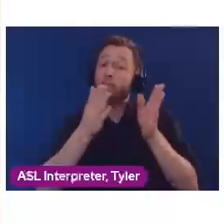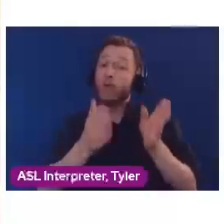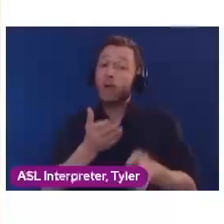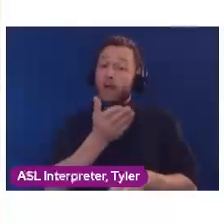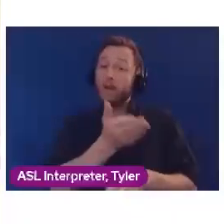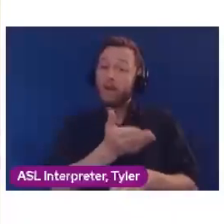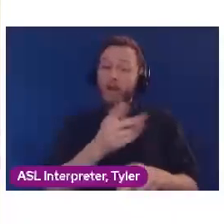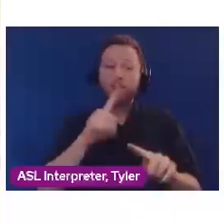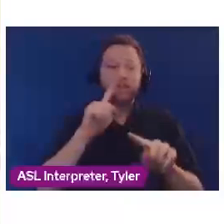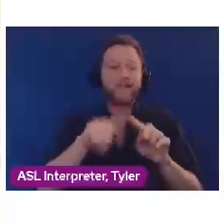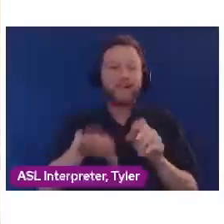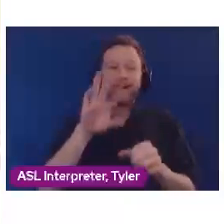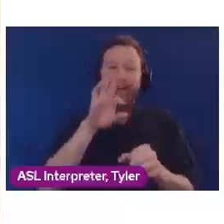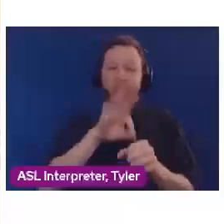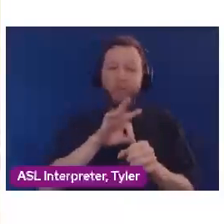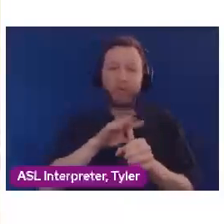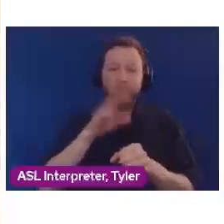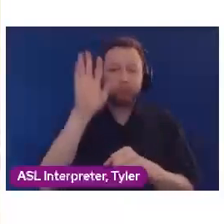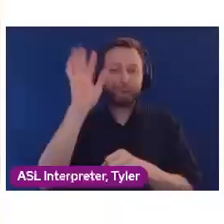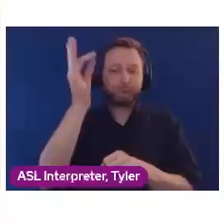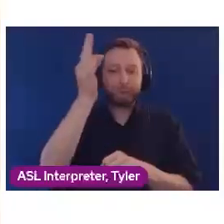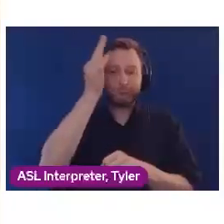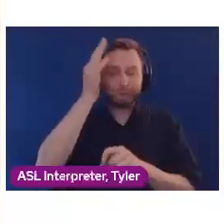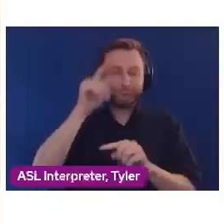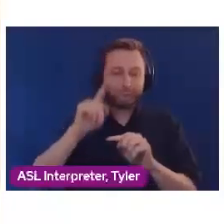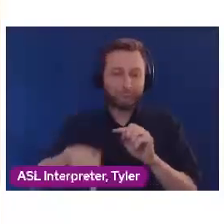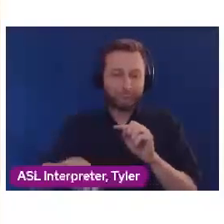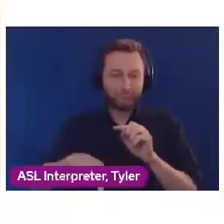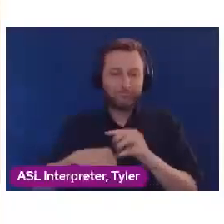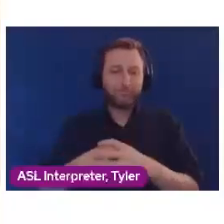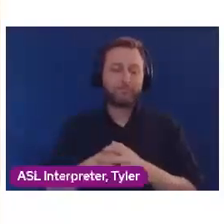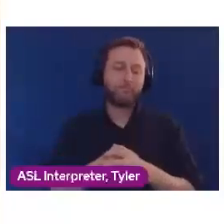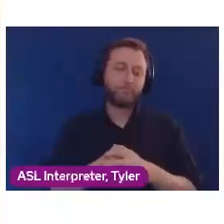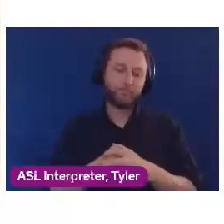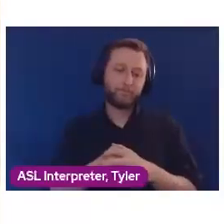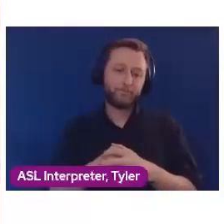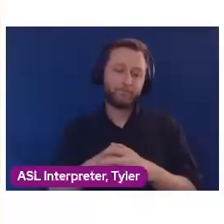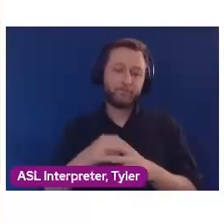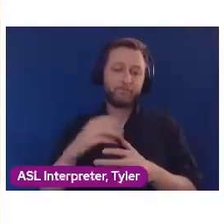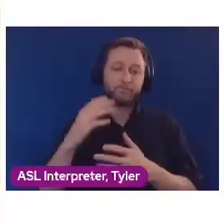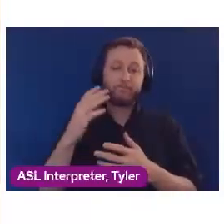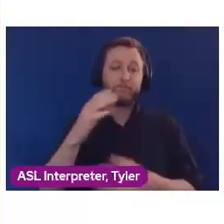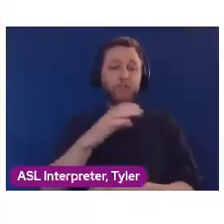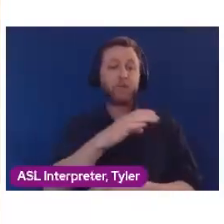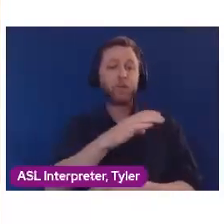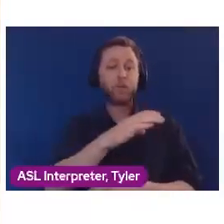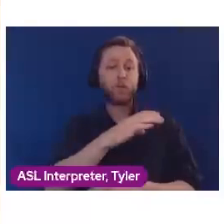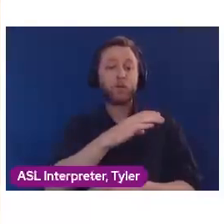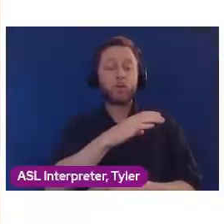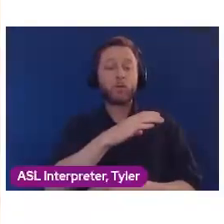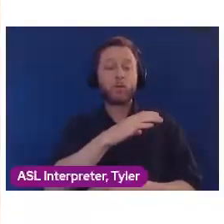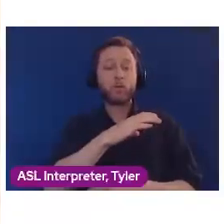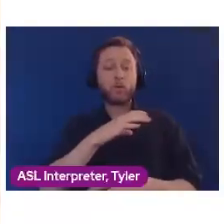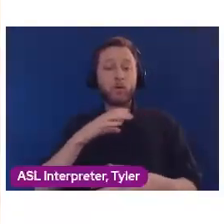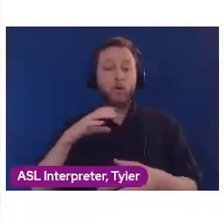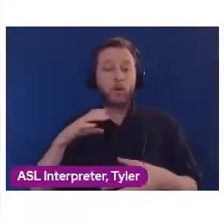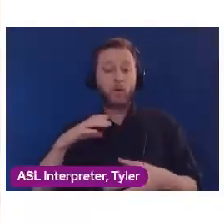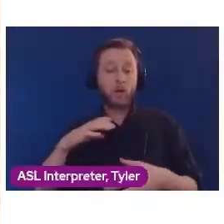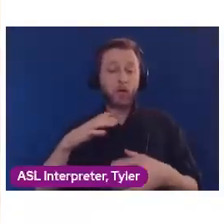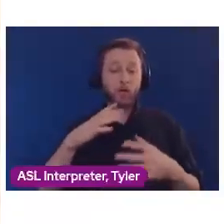representatives that actually have the right to vote in the United States Congress are acting on this